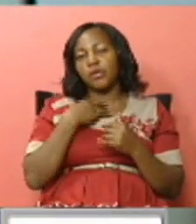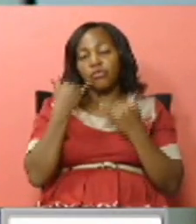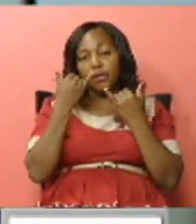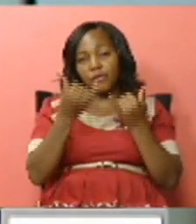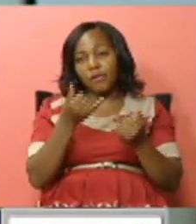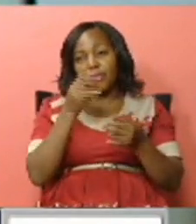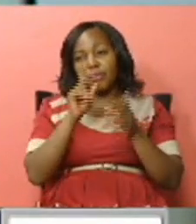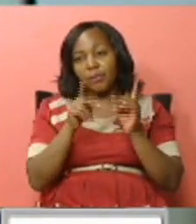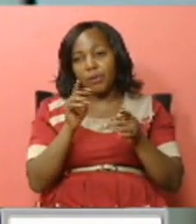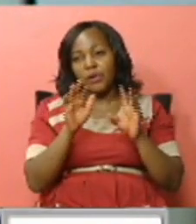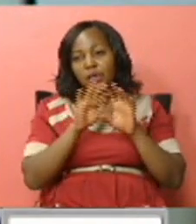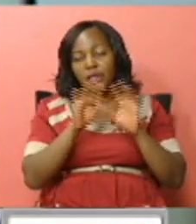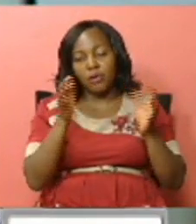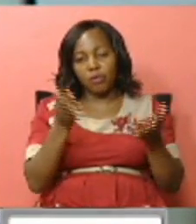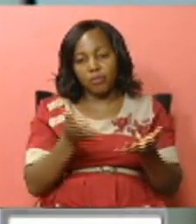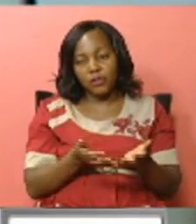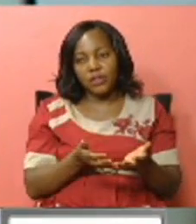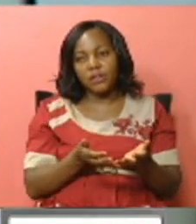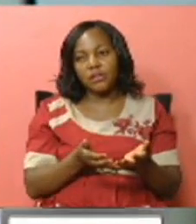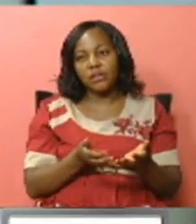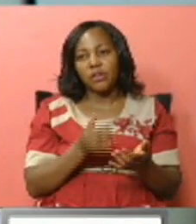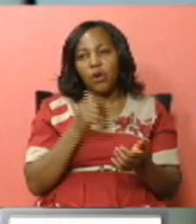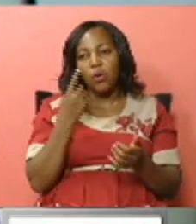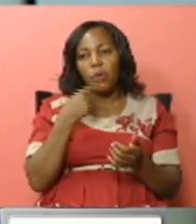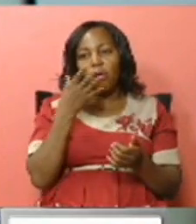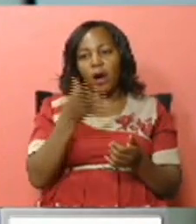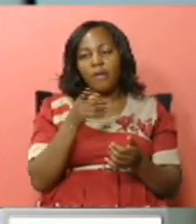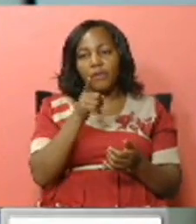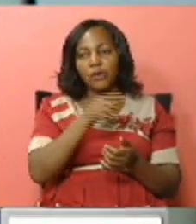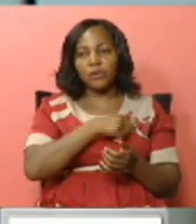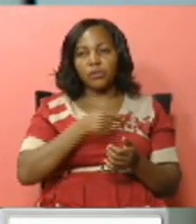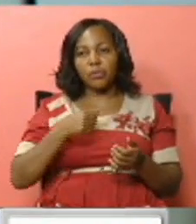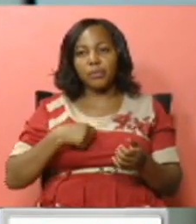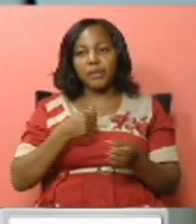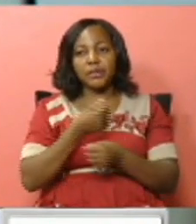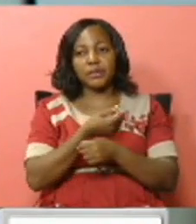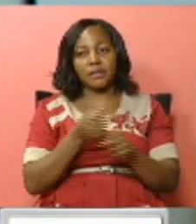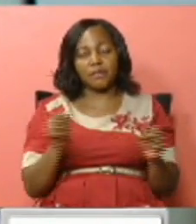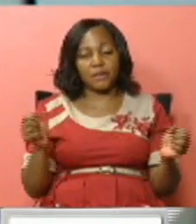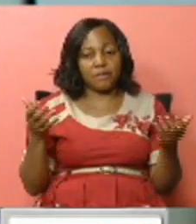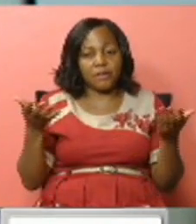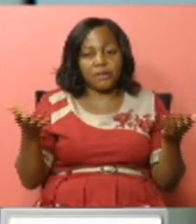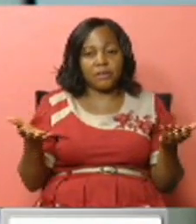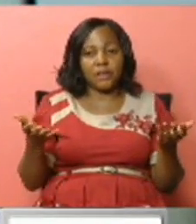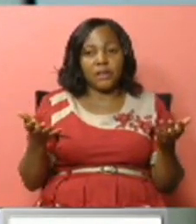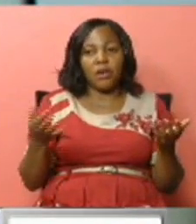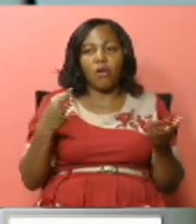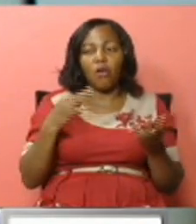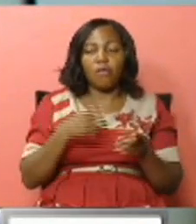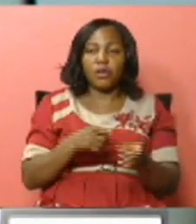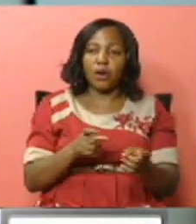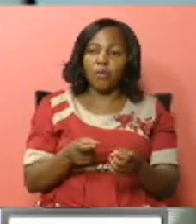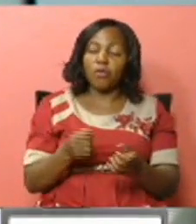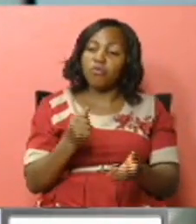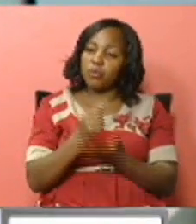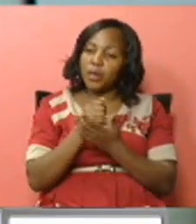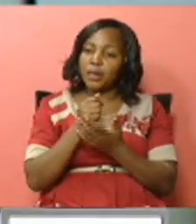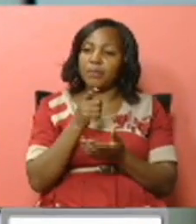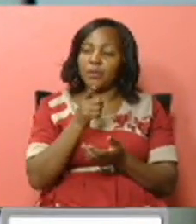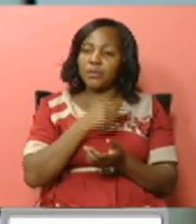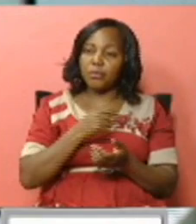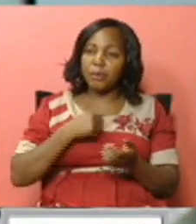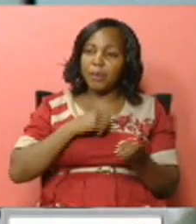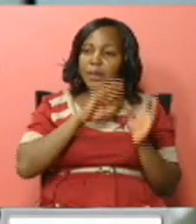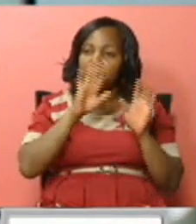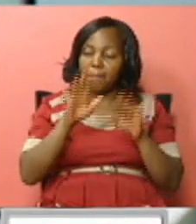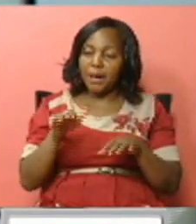tell them, the communities that you know, have these women around them? What would you really love to tell them so that they help these women back home?